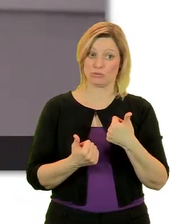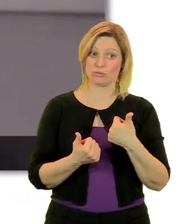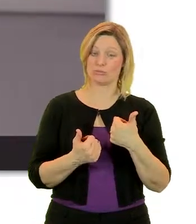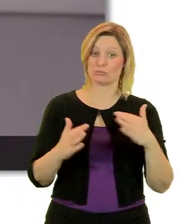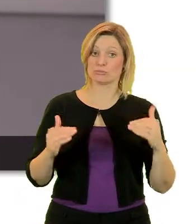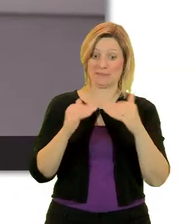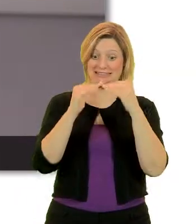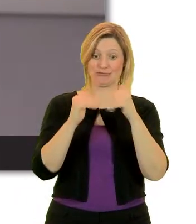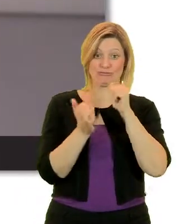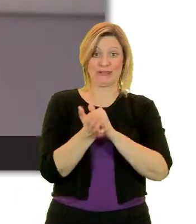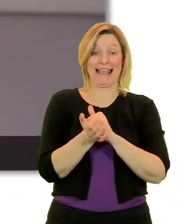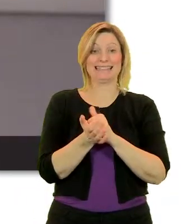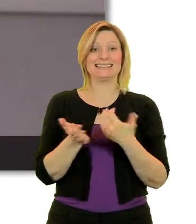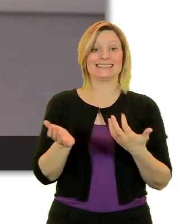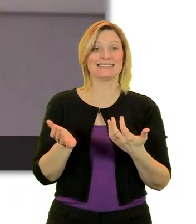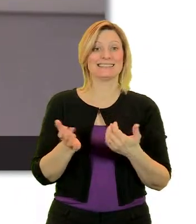And